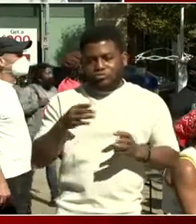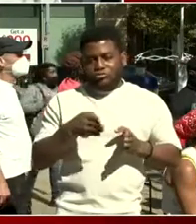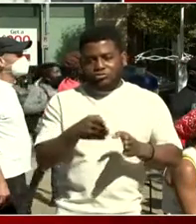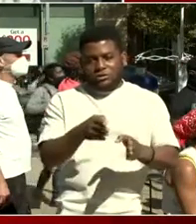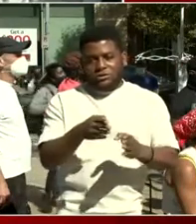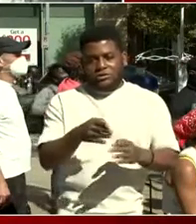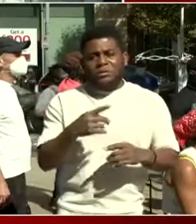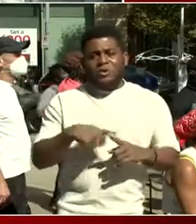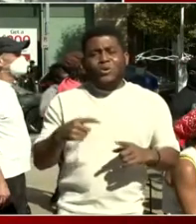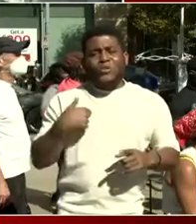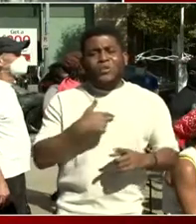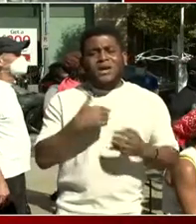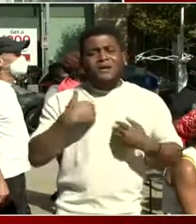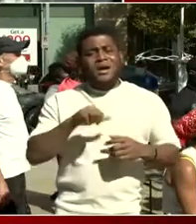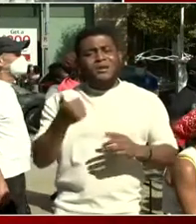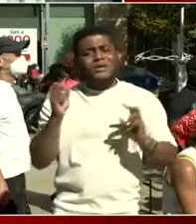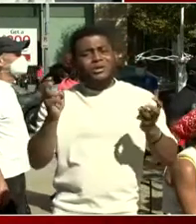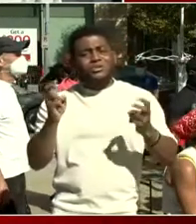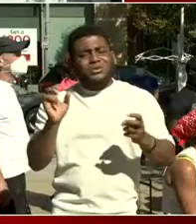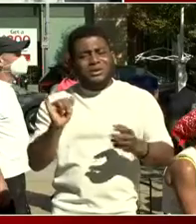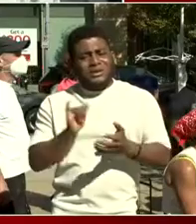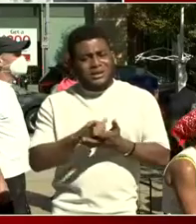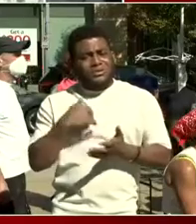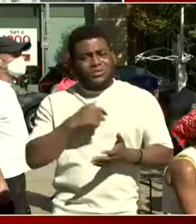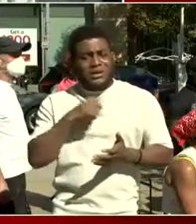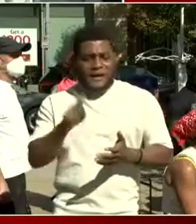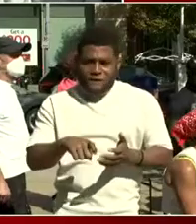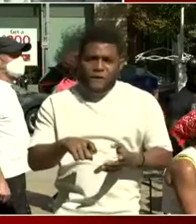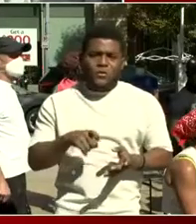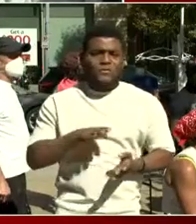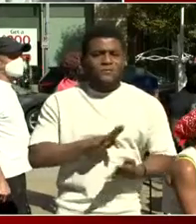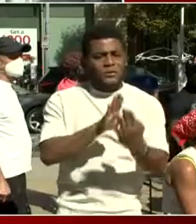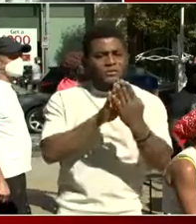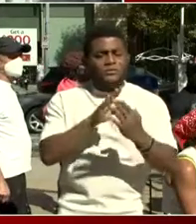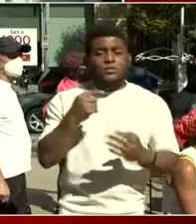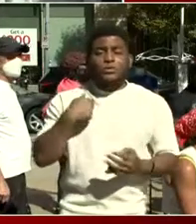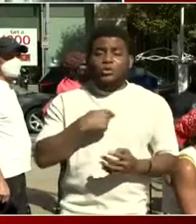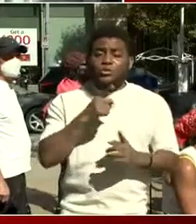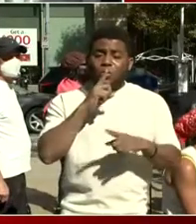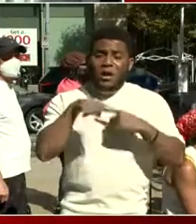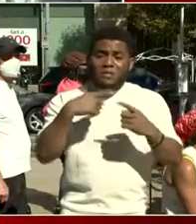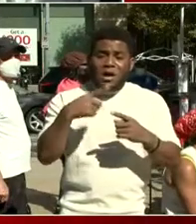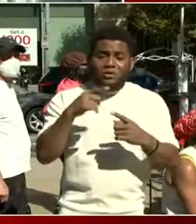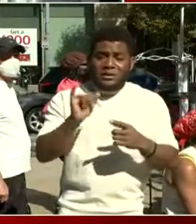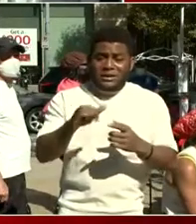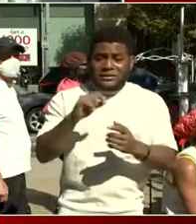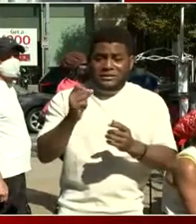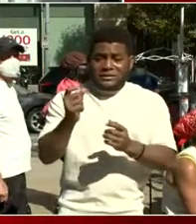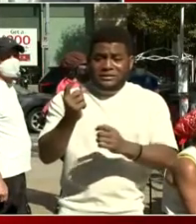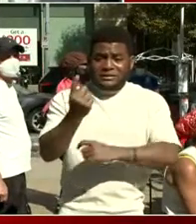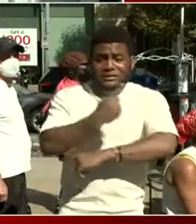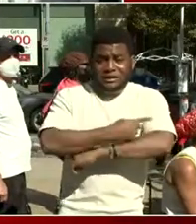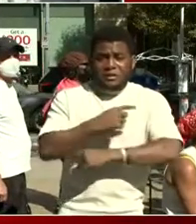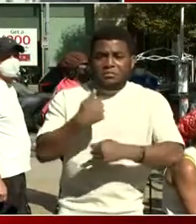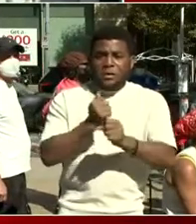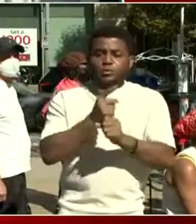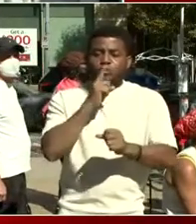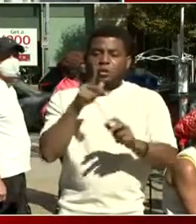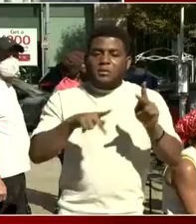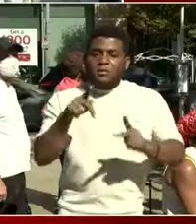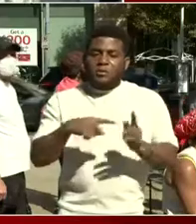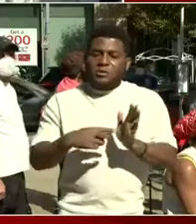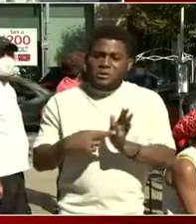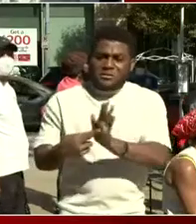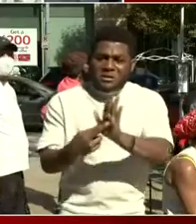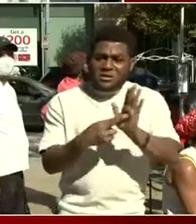too. And that's what we're talking about today. Making sure that people have demonstrated in a very brazen shooting. You